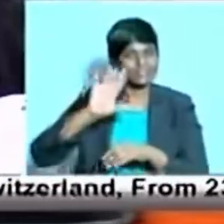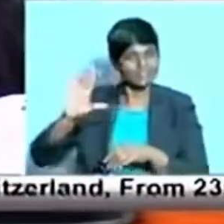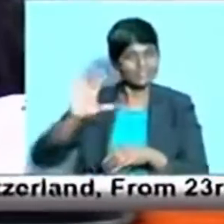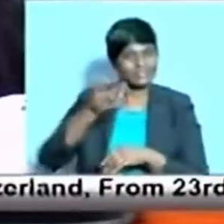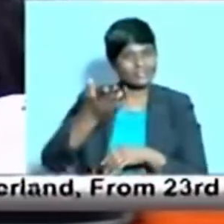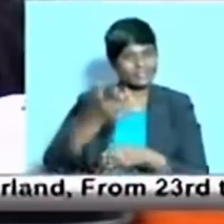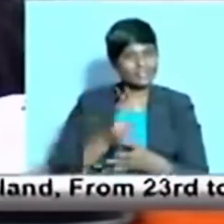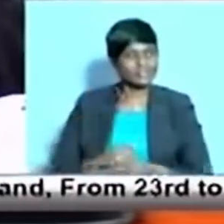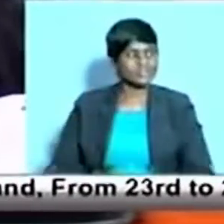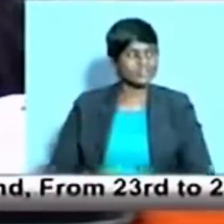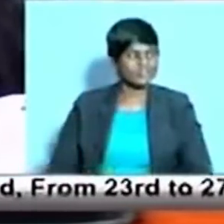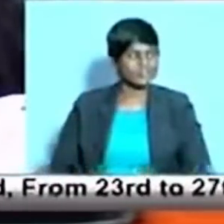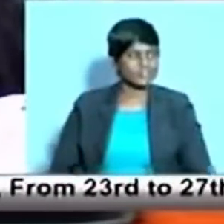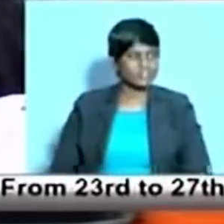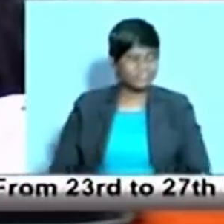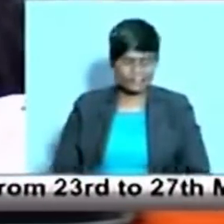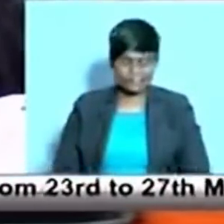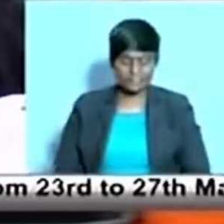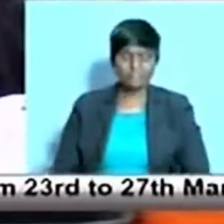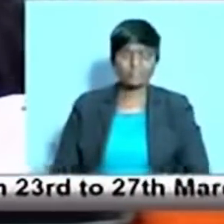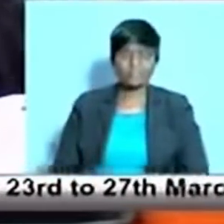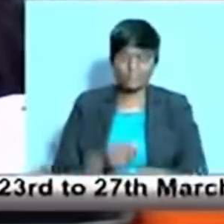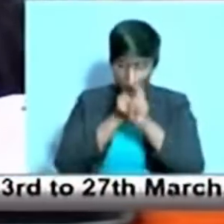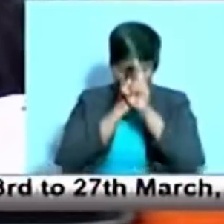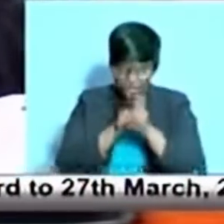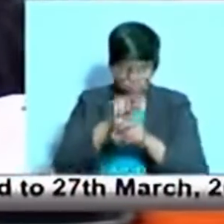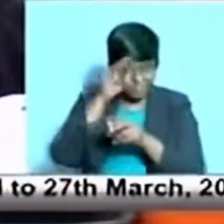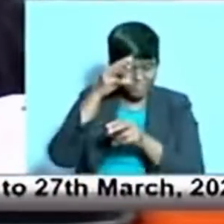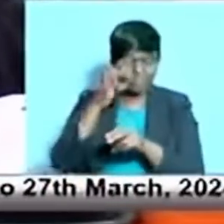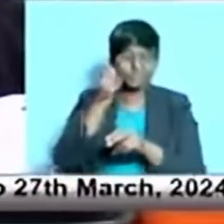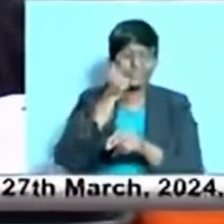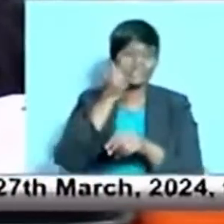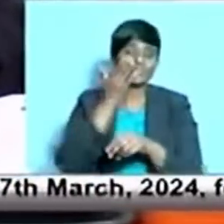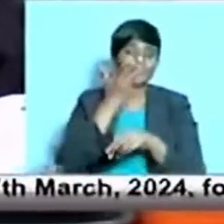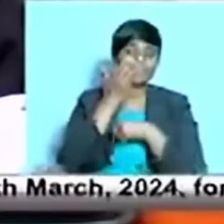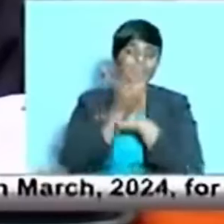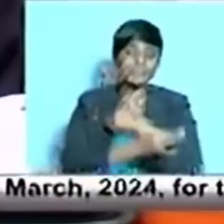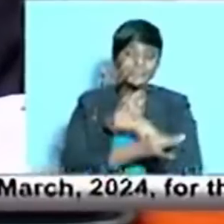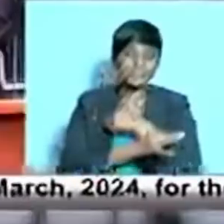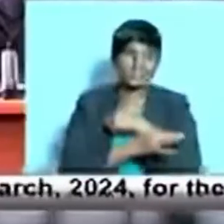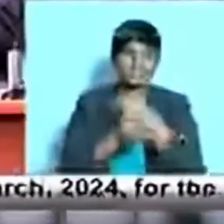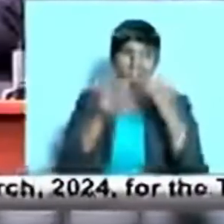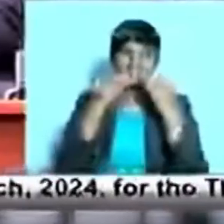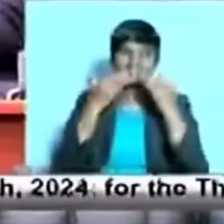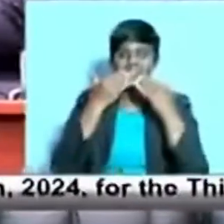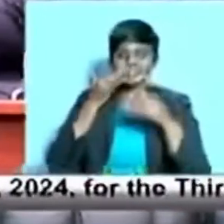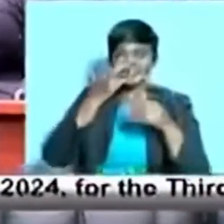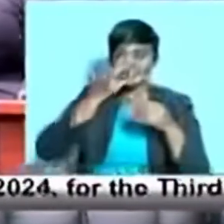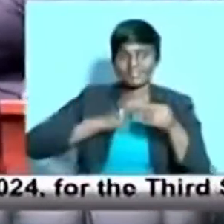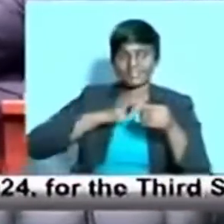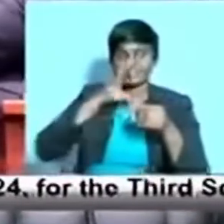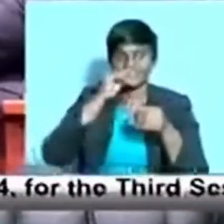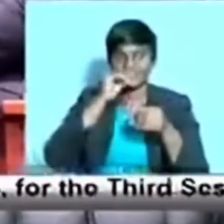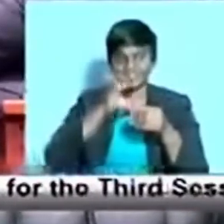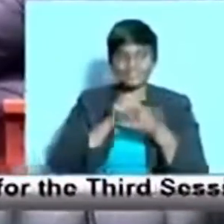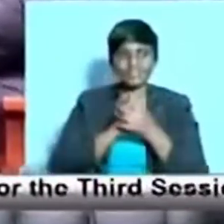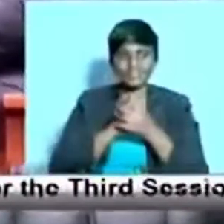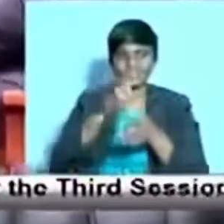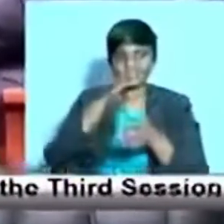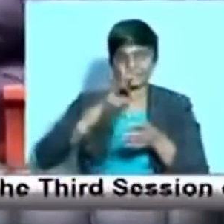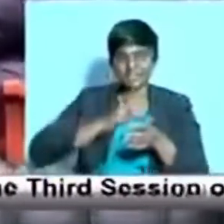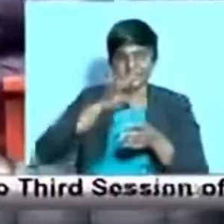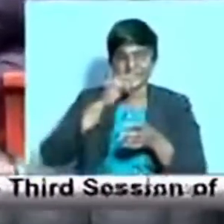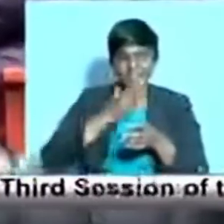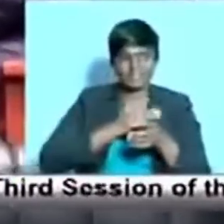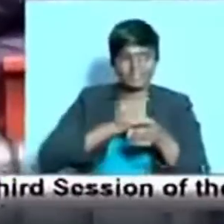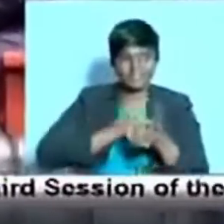of order. The Honorable Minister of Home Affairs. Thank you, Madam Speaker. Madam Speaker, I